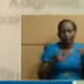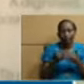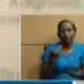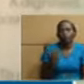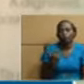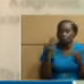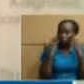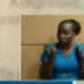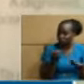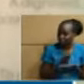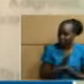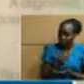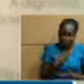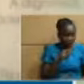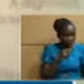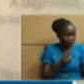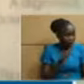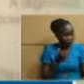I don't know if I've kind of